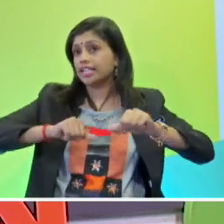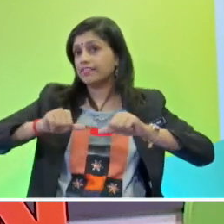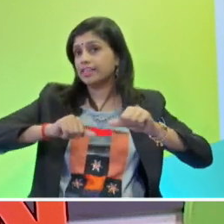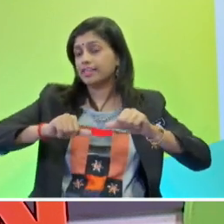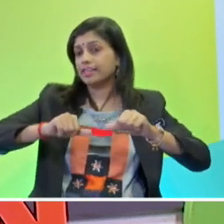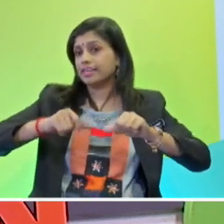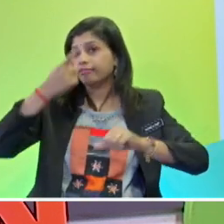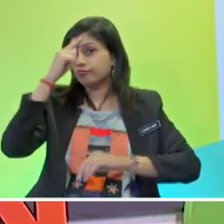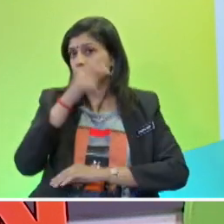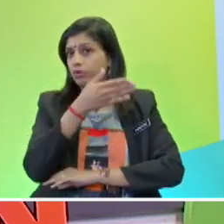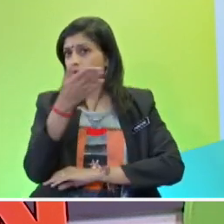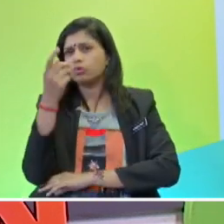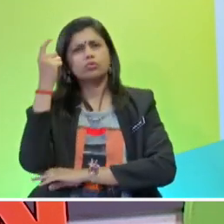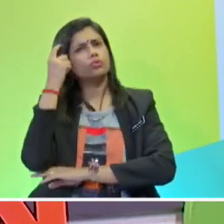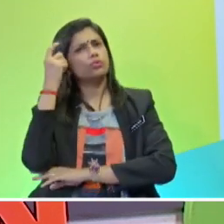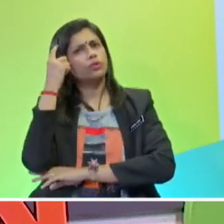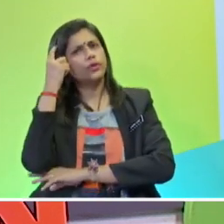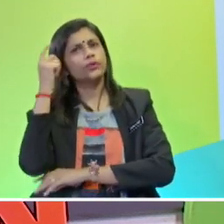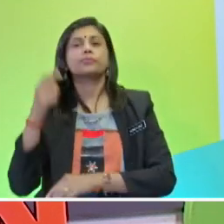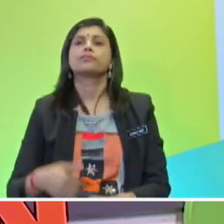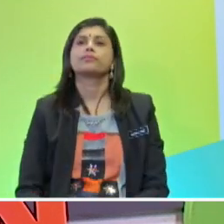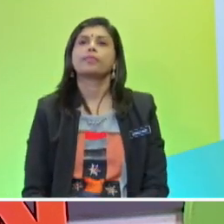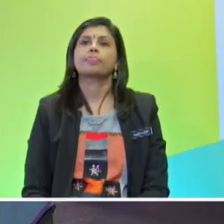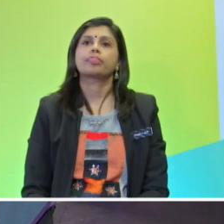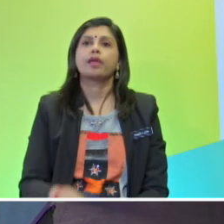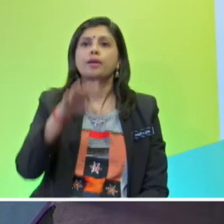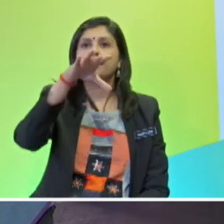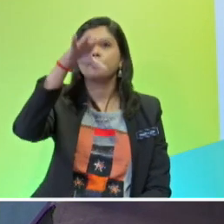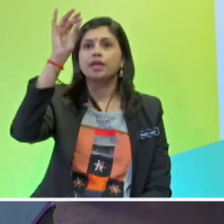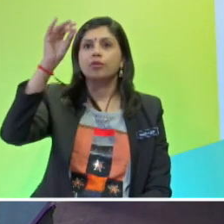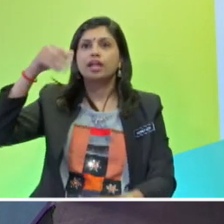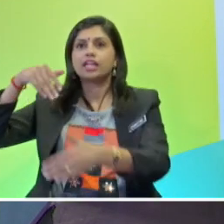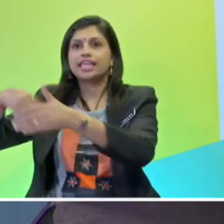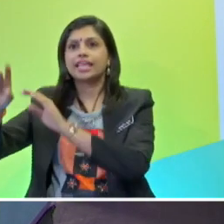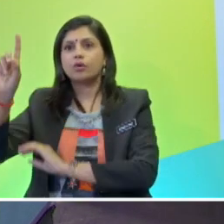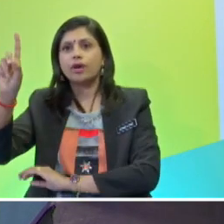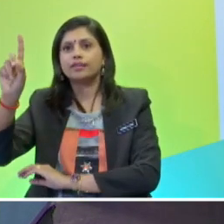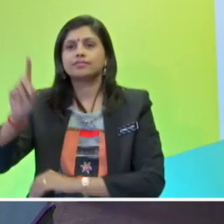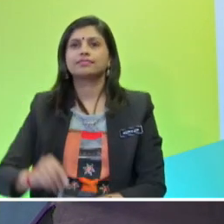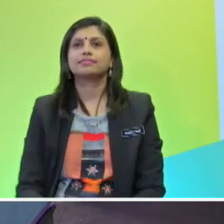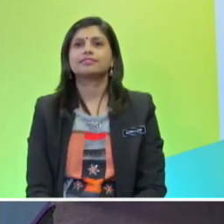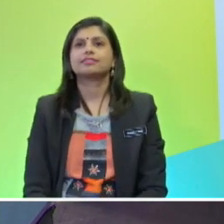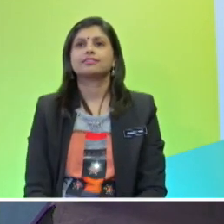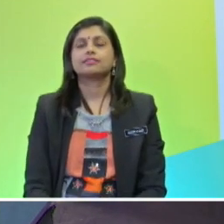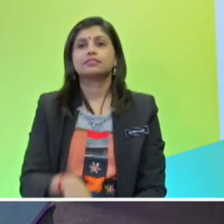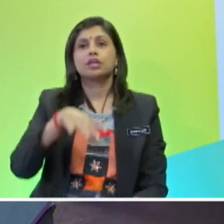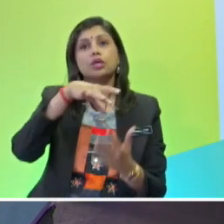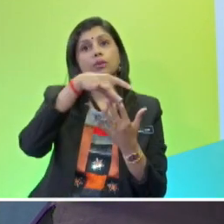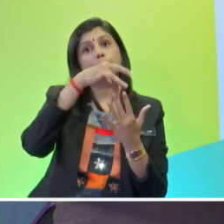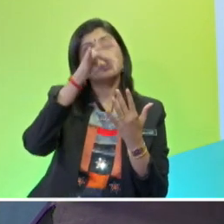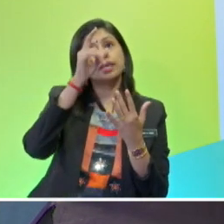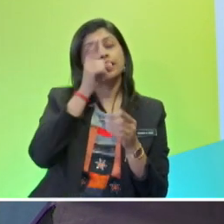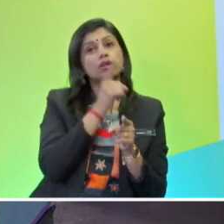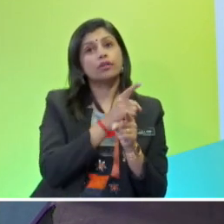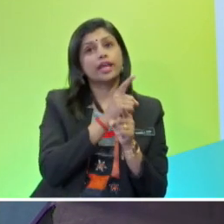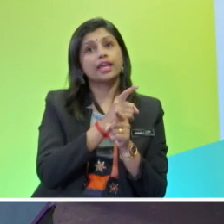you a big challenge now whereby Okay. you have to pick one and kick one. Okay. Sounds good, right? Yes. You're going to pick the correct answer and kick out the wrong answer.